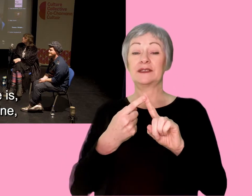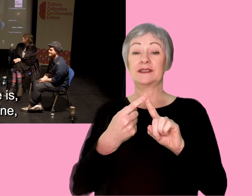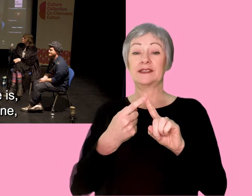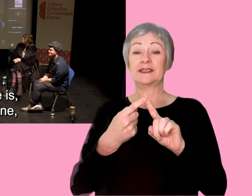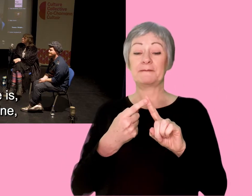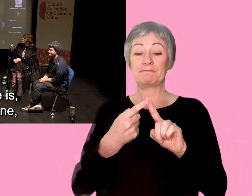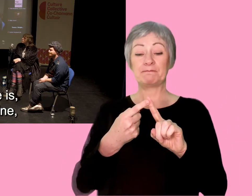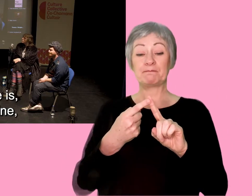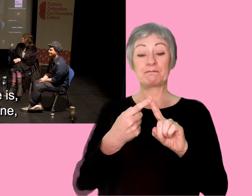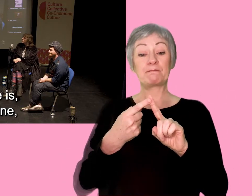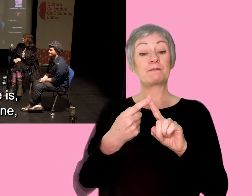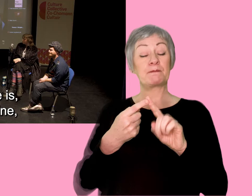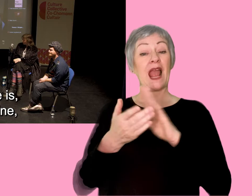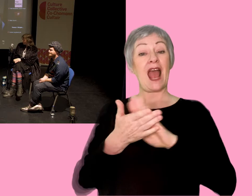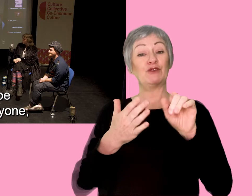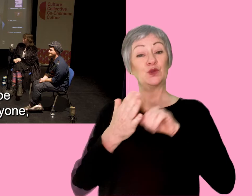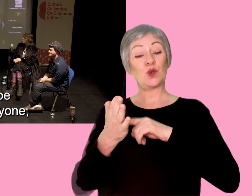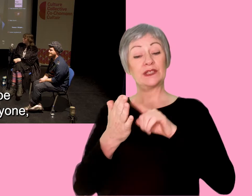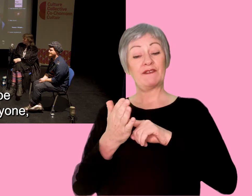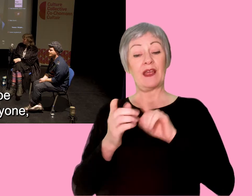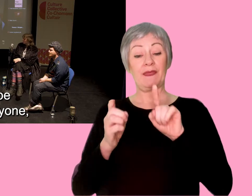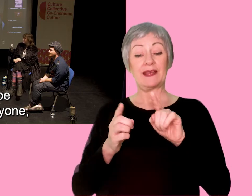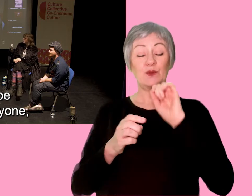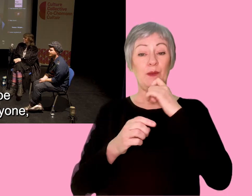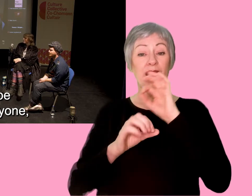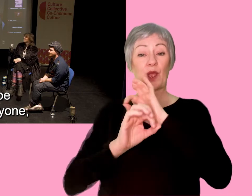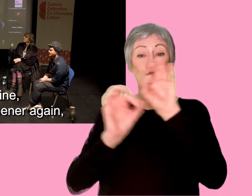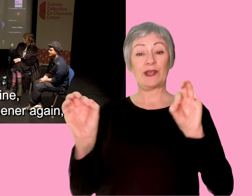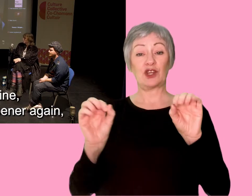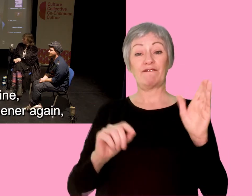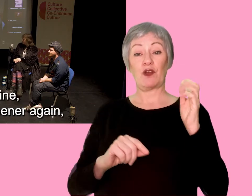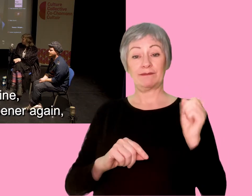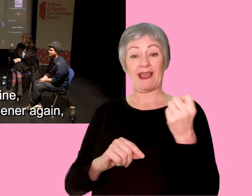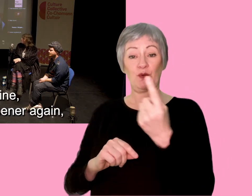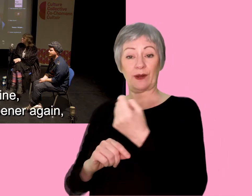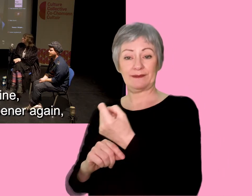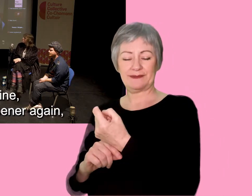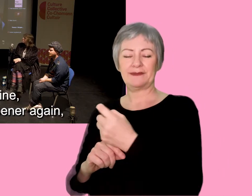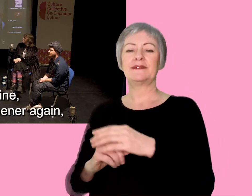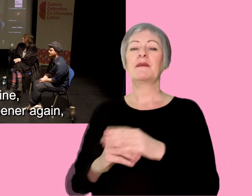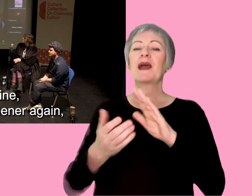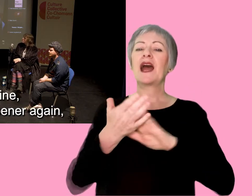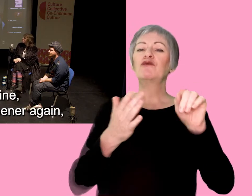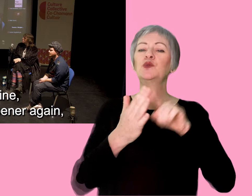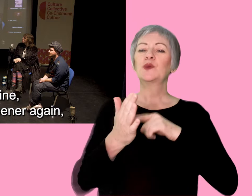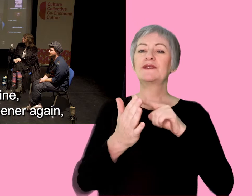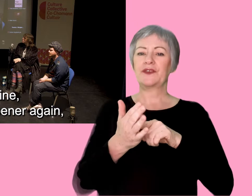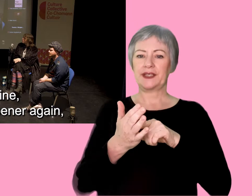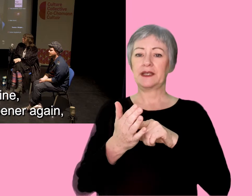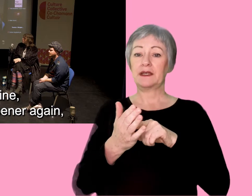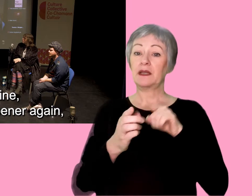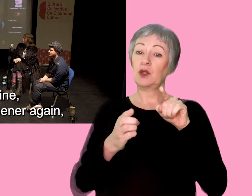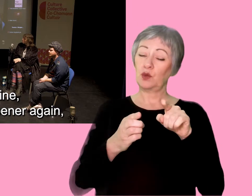is, so Harry Josephine, this is going to be a question for everyone, but Harry Josephine,